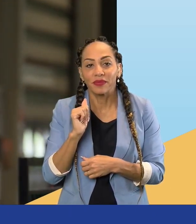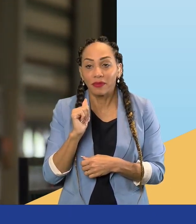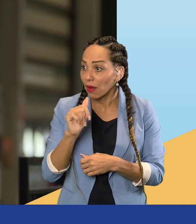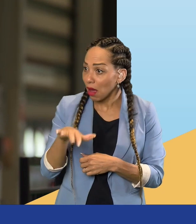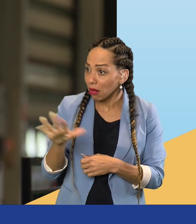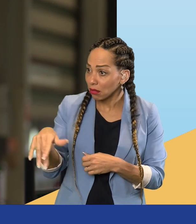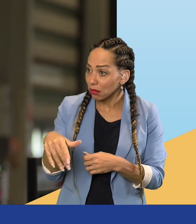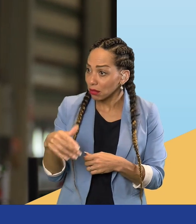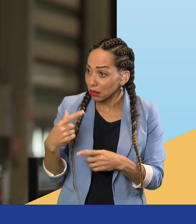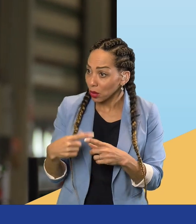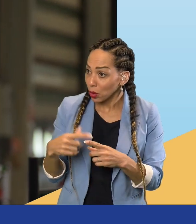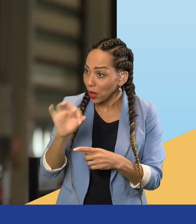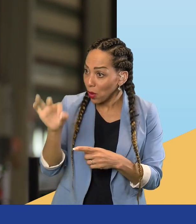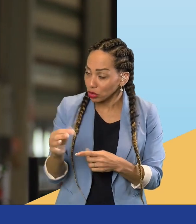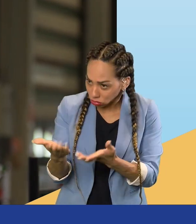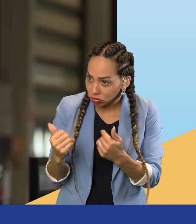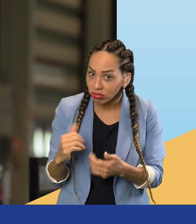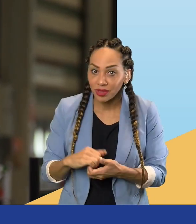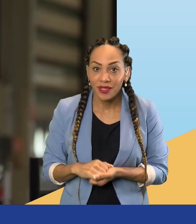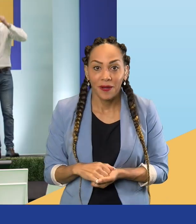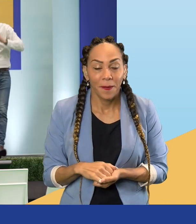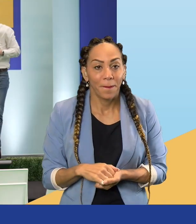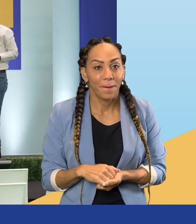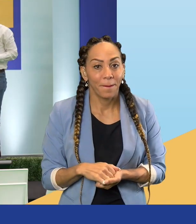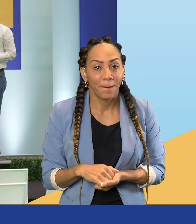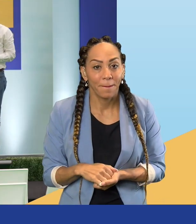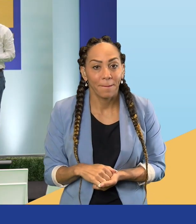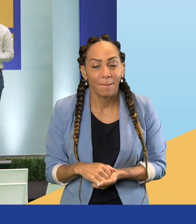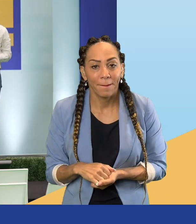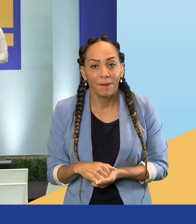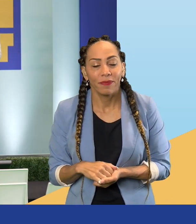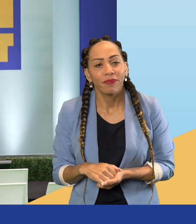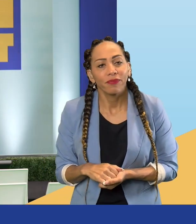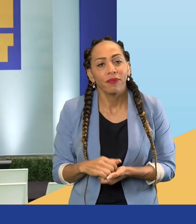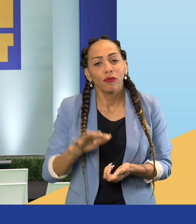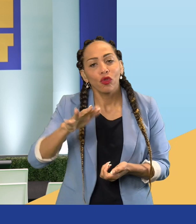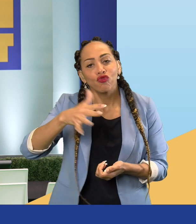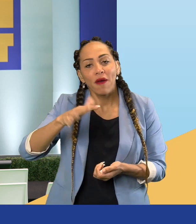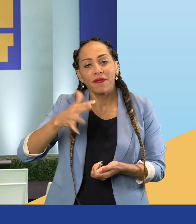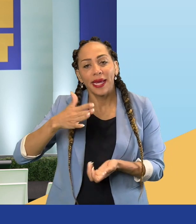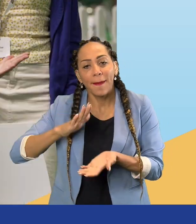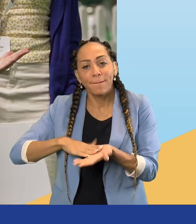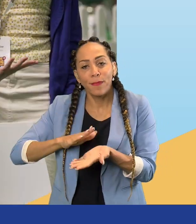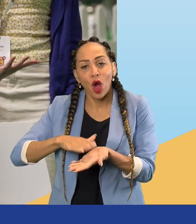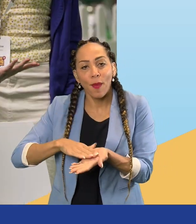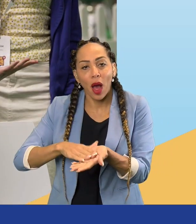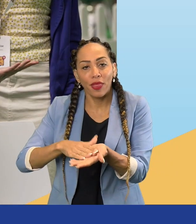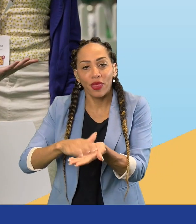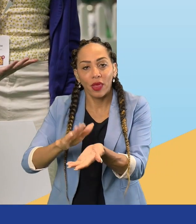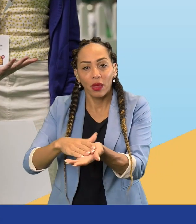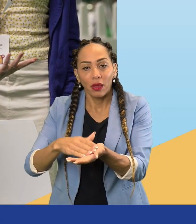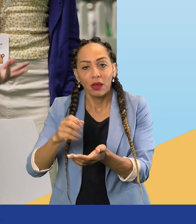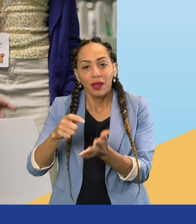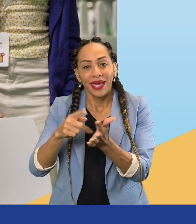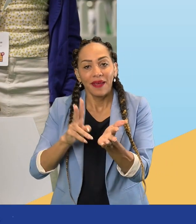Louise. I was just wondering, how much per month roughly does it cost to charge an